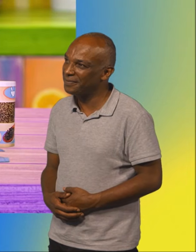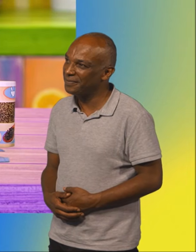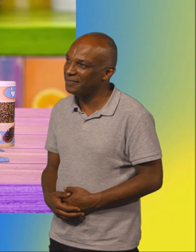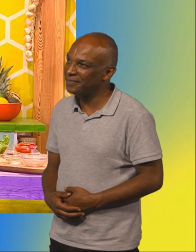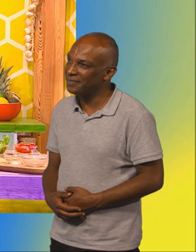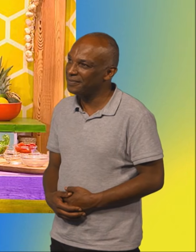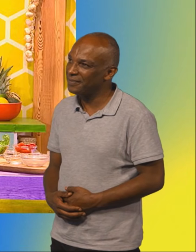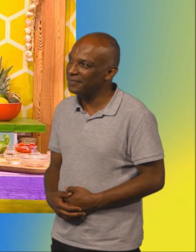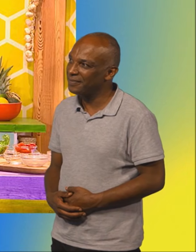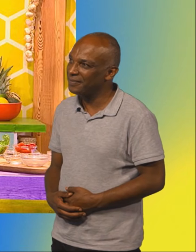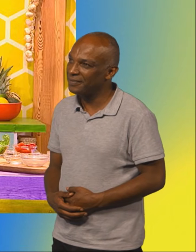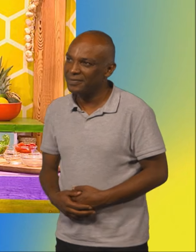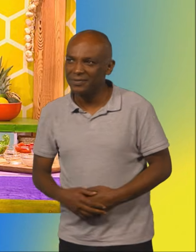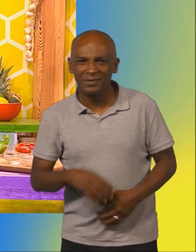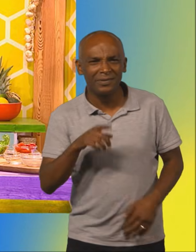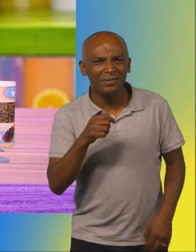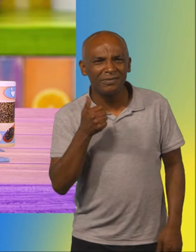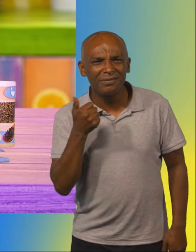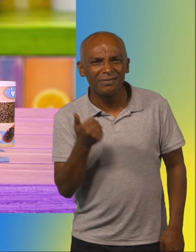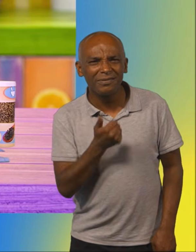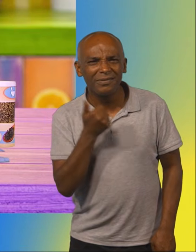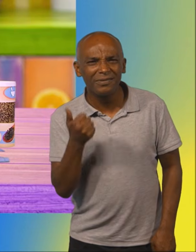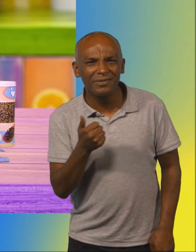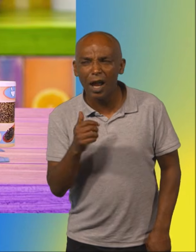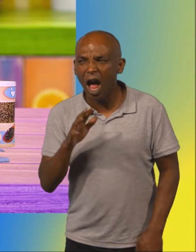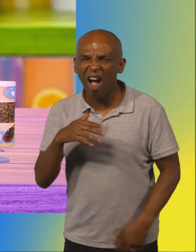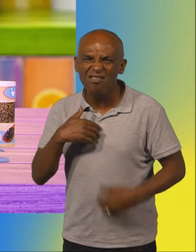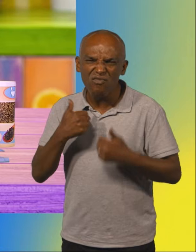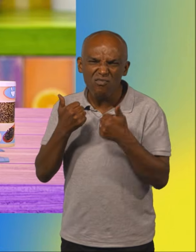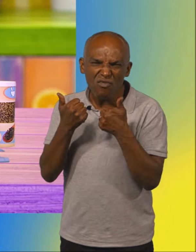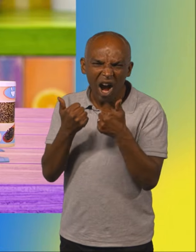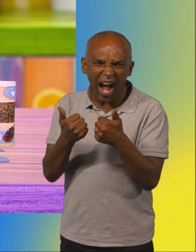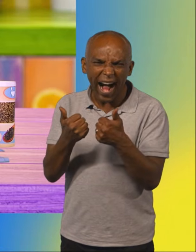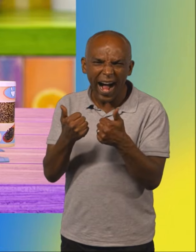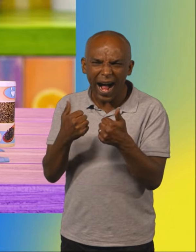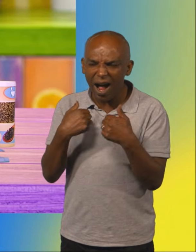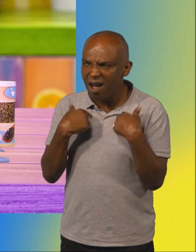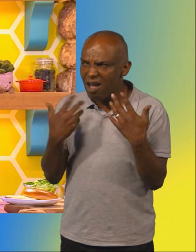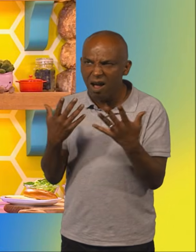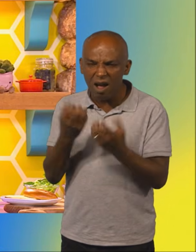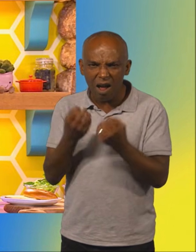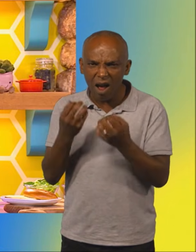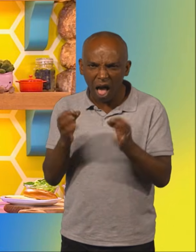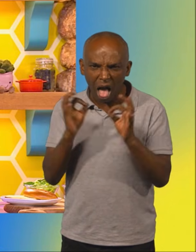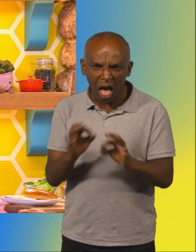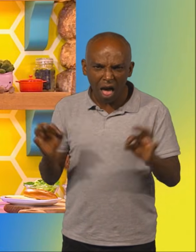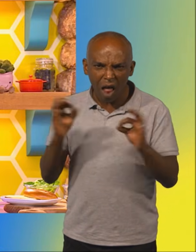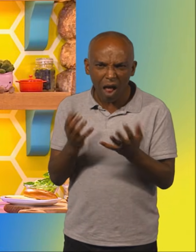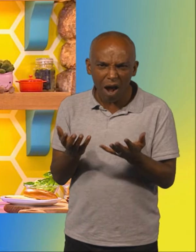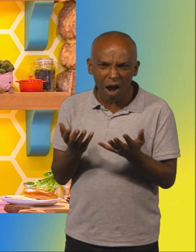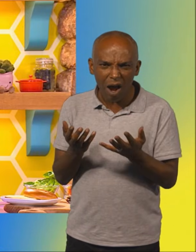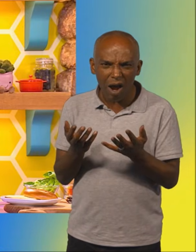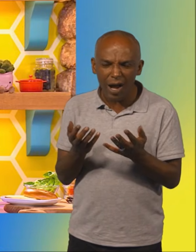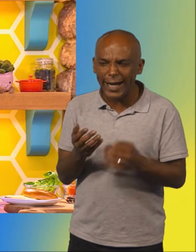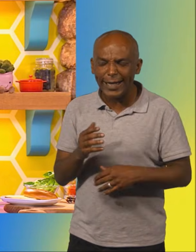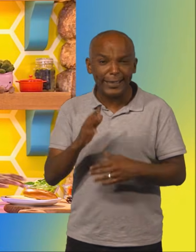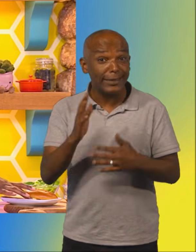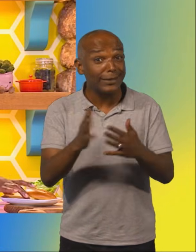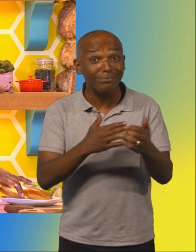Are you OK, Small? I'm fine, but I didn't catch any teddies. Oh, never